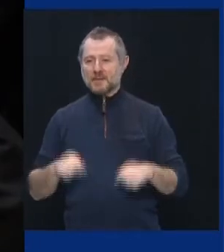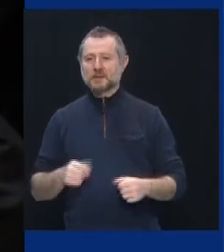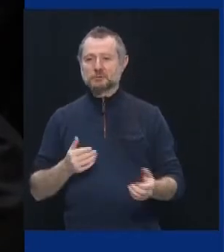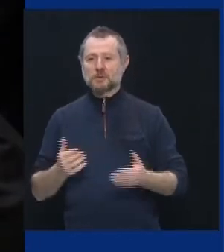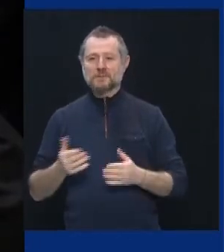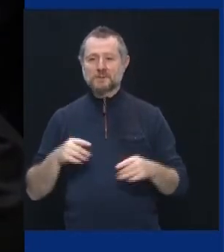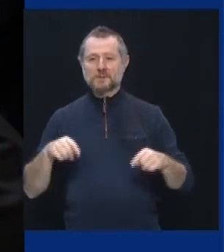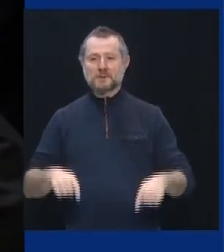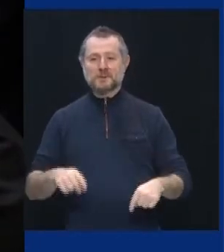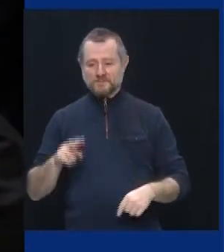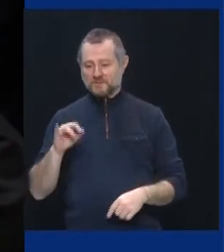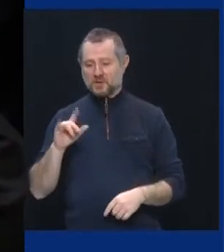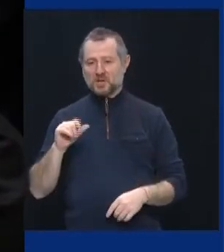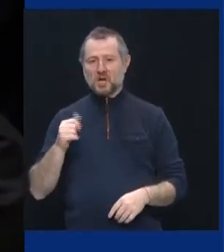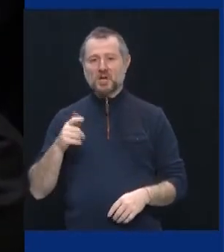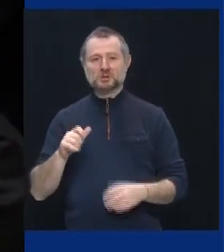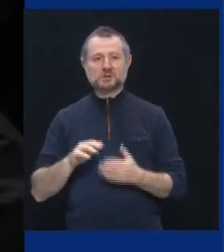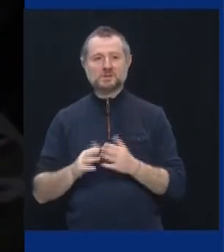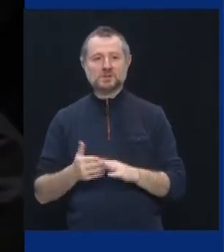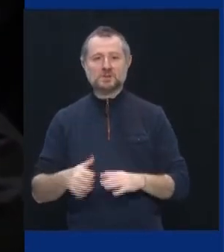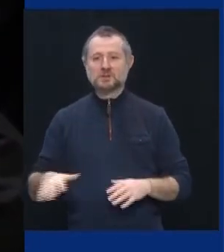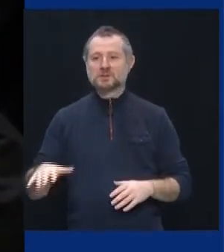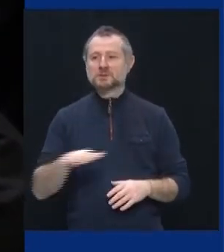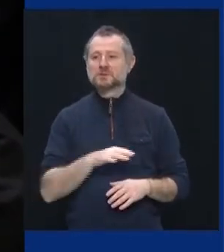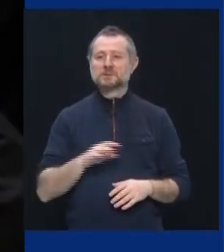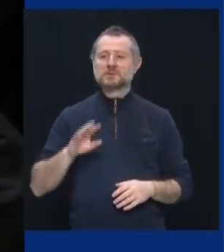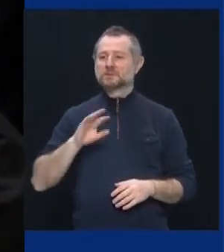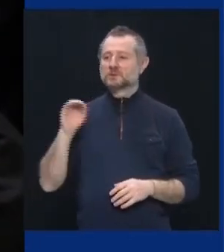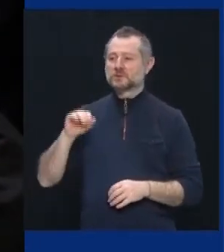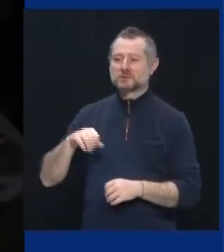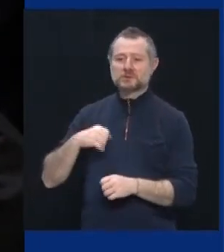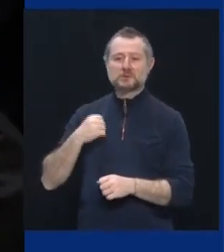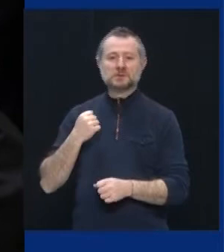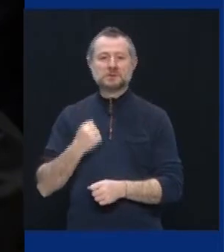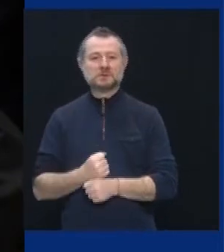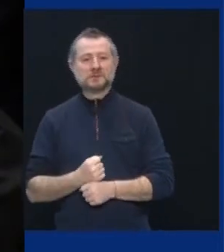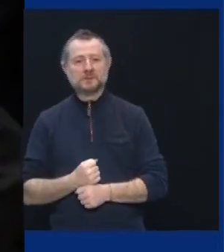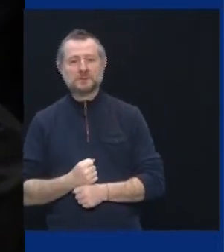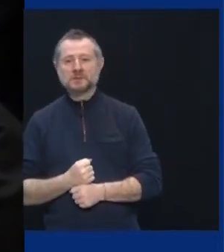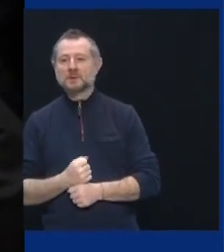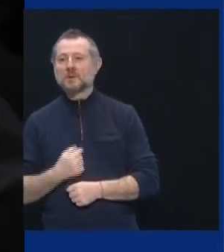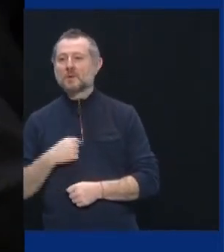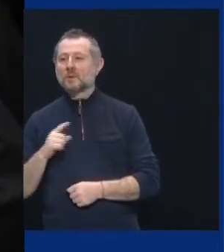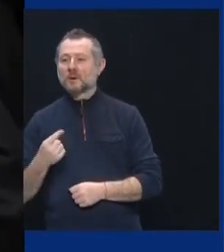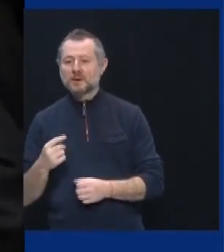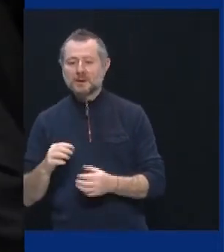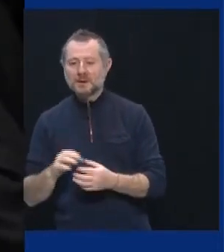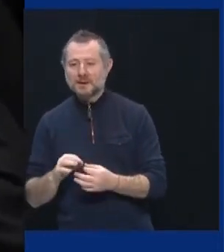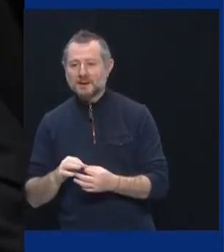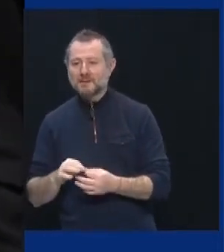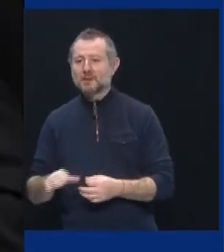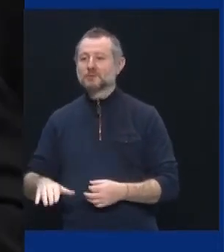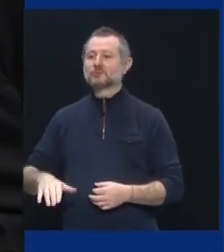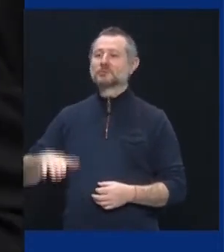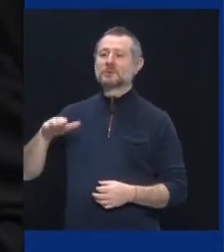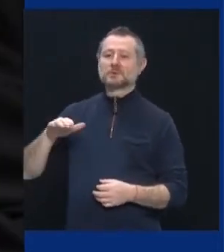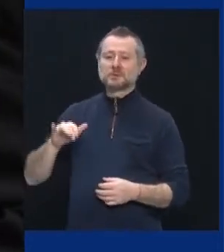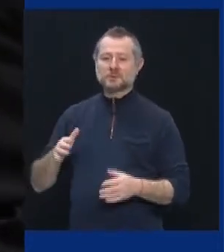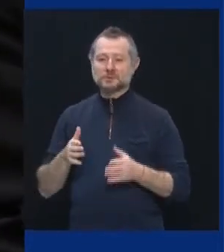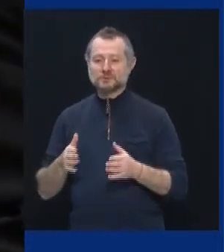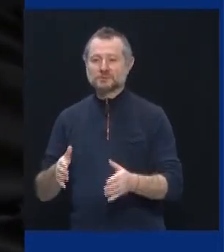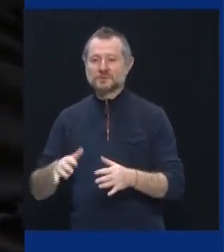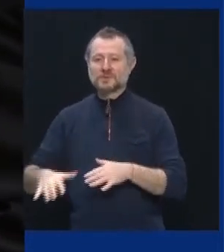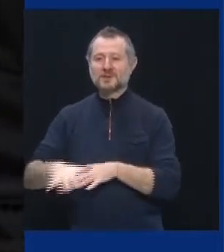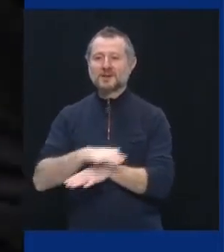century. That's right. I always say I was raised on the streets of Lenox